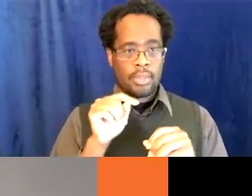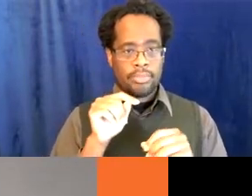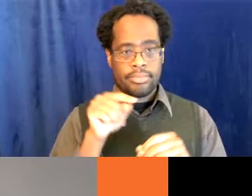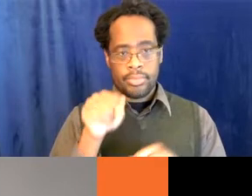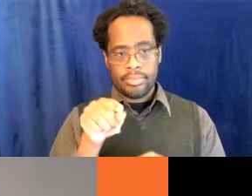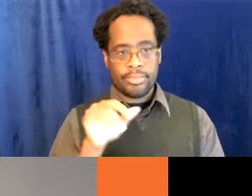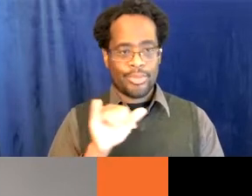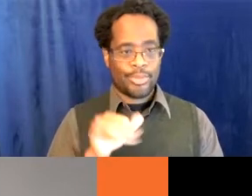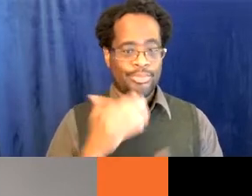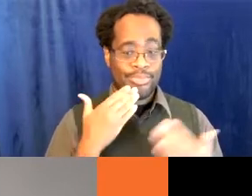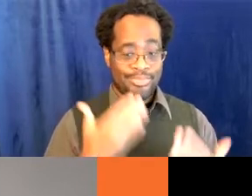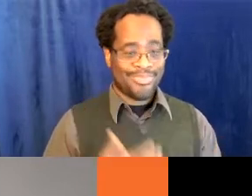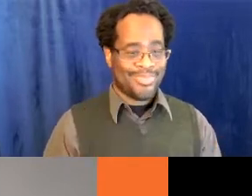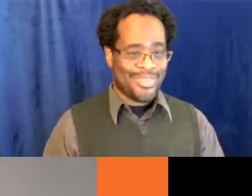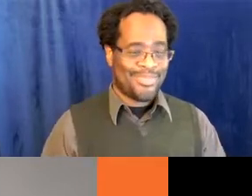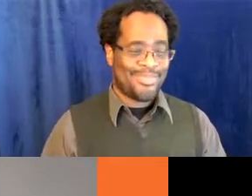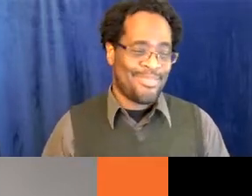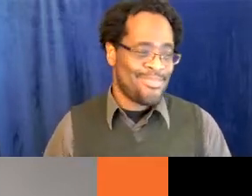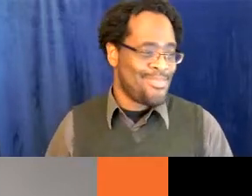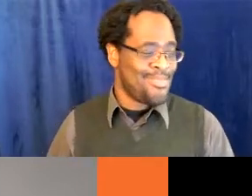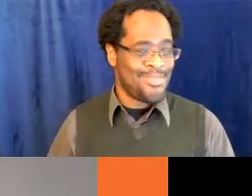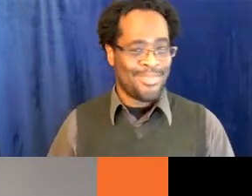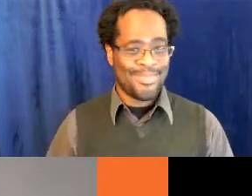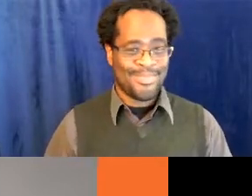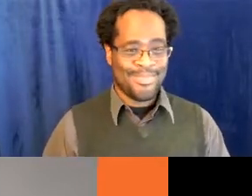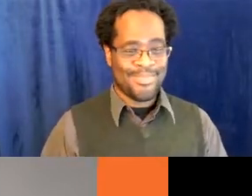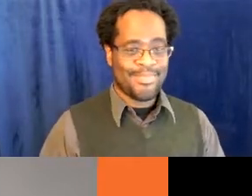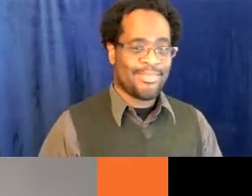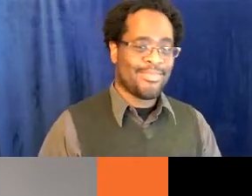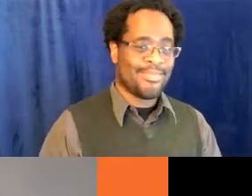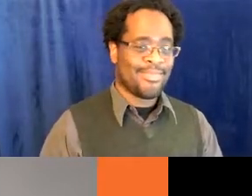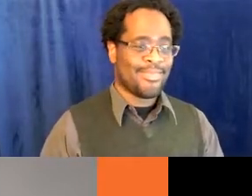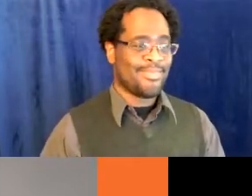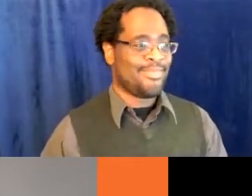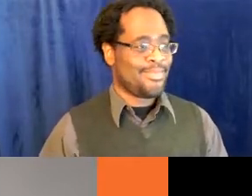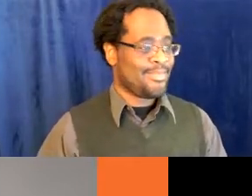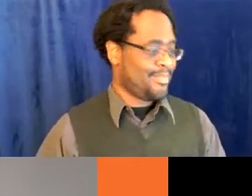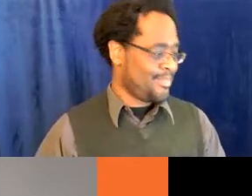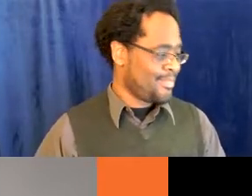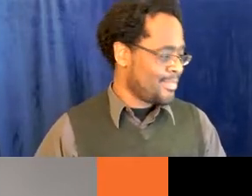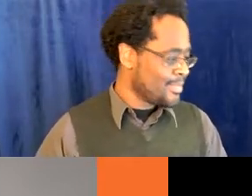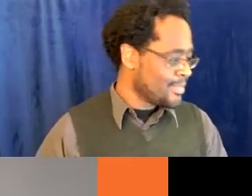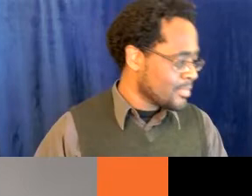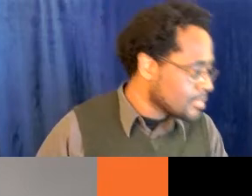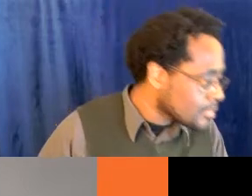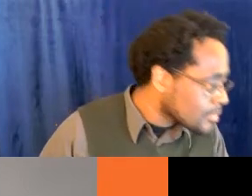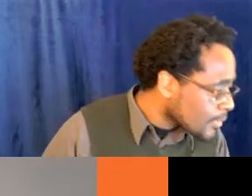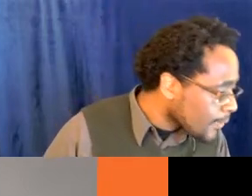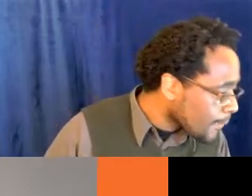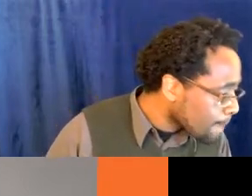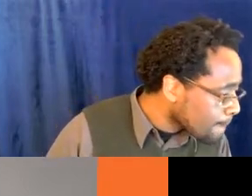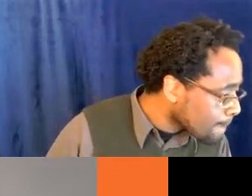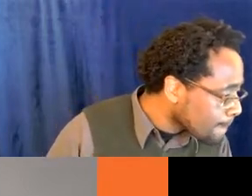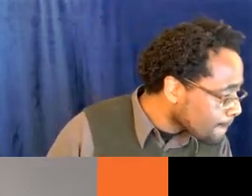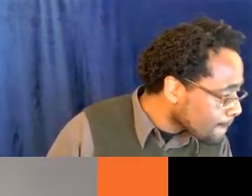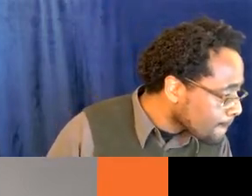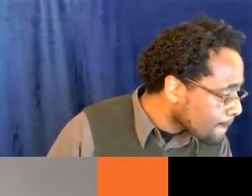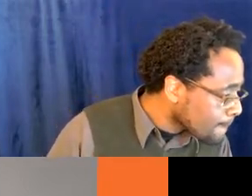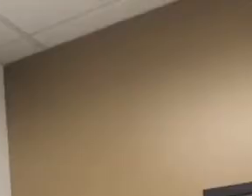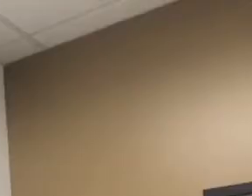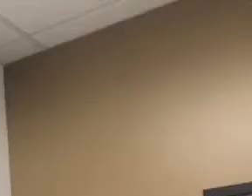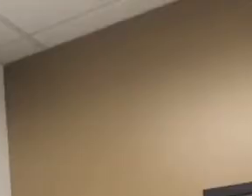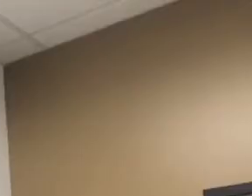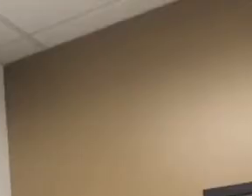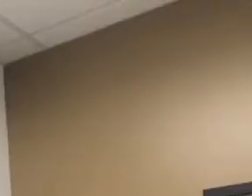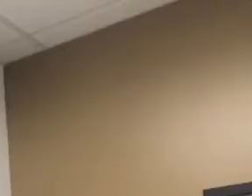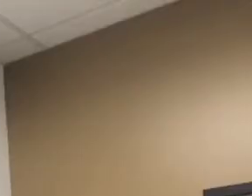us if you have more questions about the presentation, about our work, and you can also put them in the chat or the QA. Our contact information